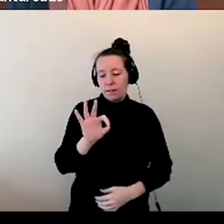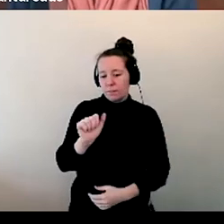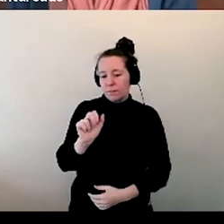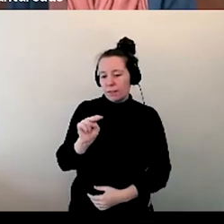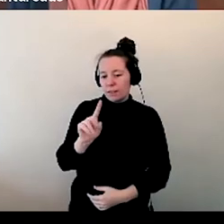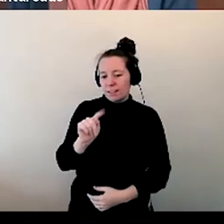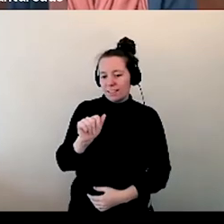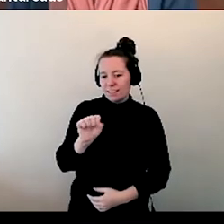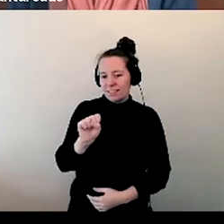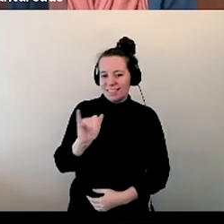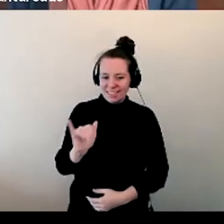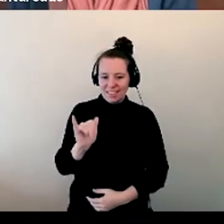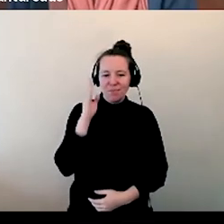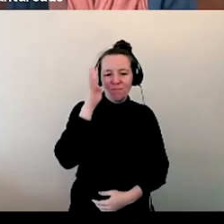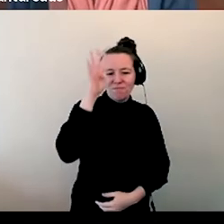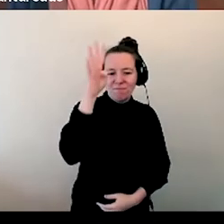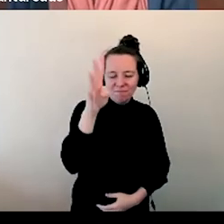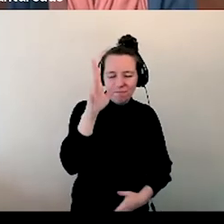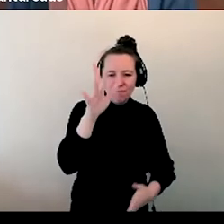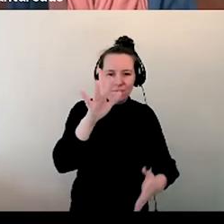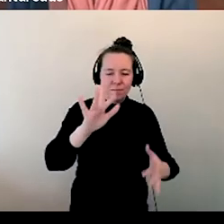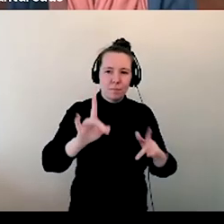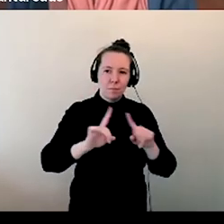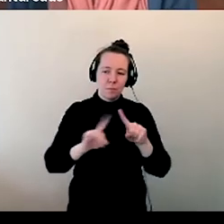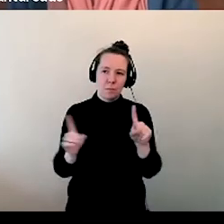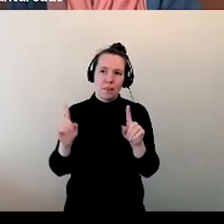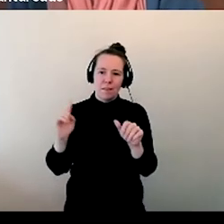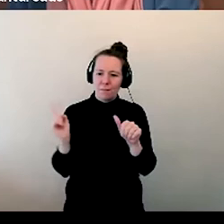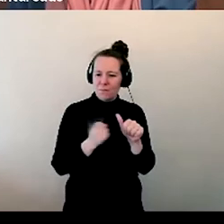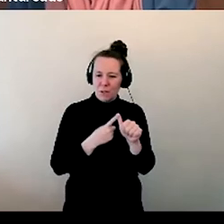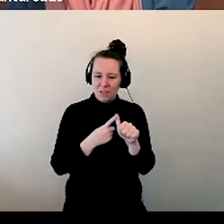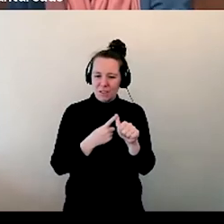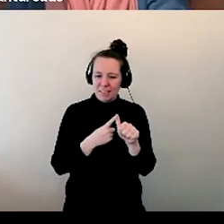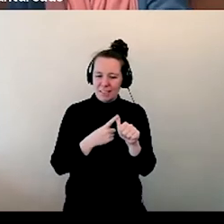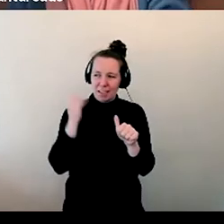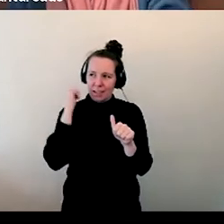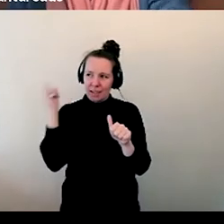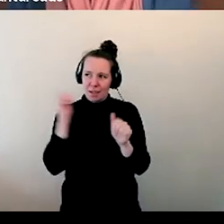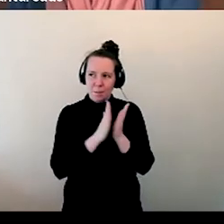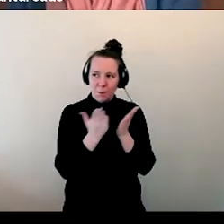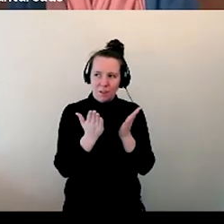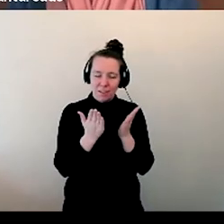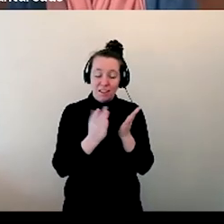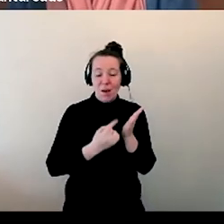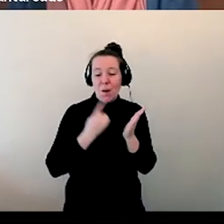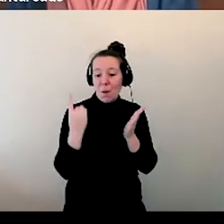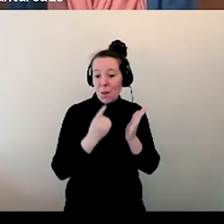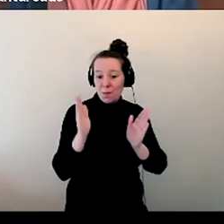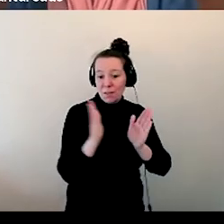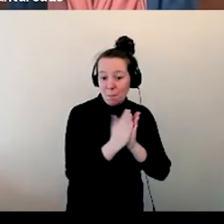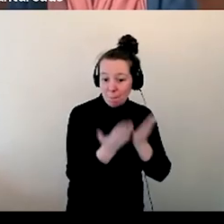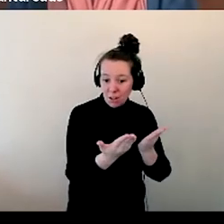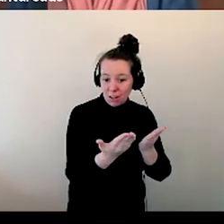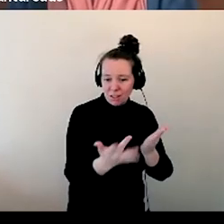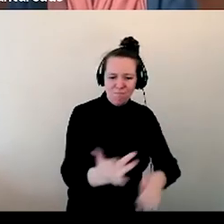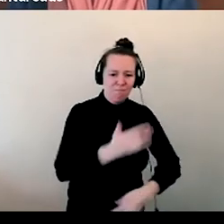And for me, in terms of what came first, it will always be the book, because I'm a book lover at heart rather